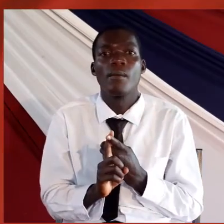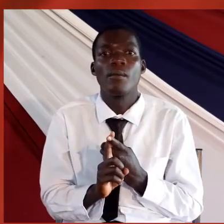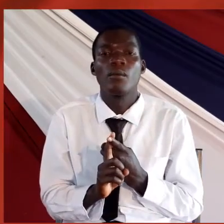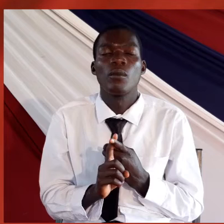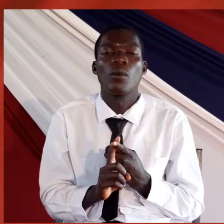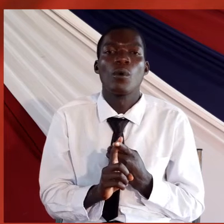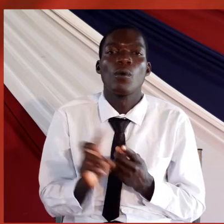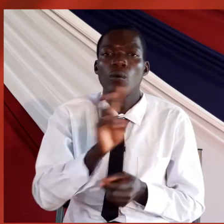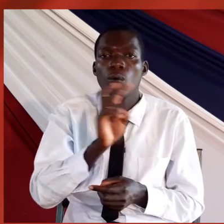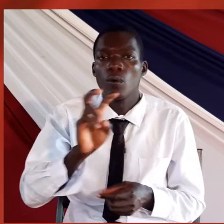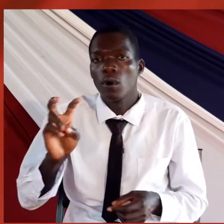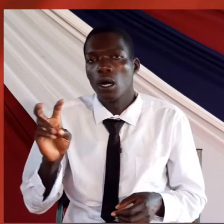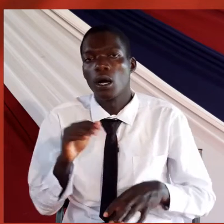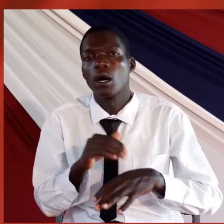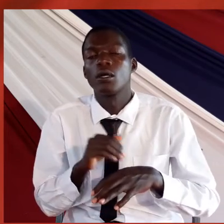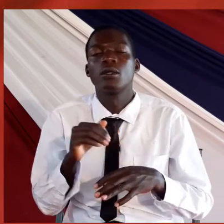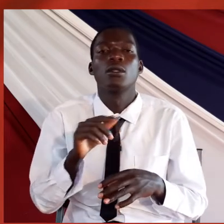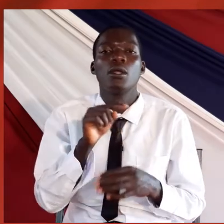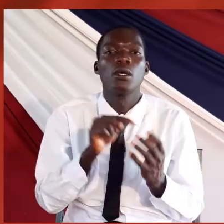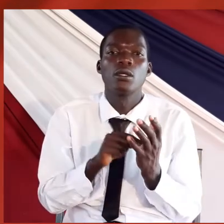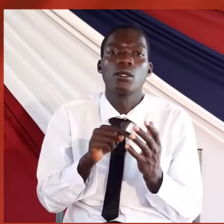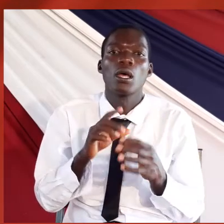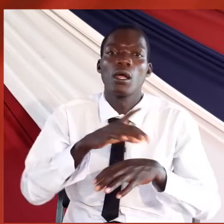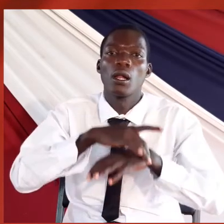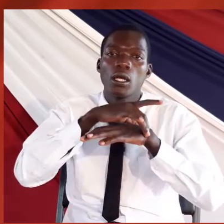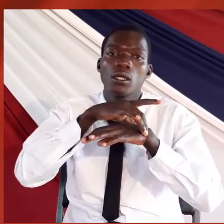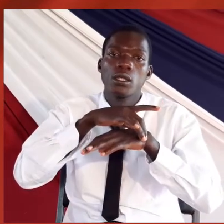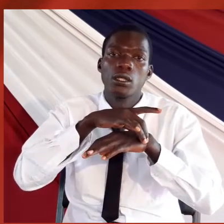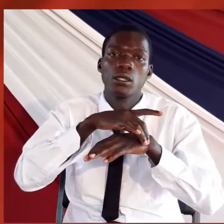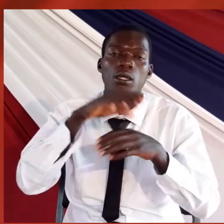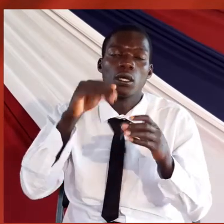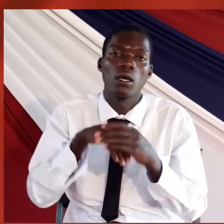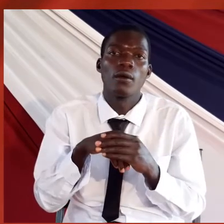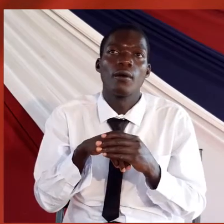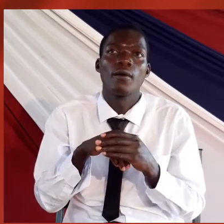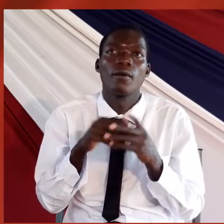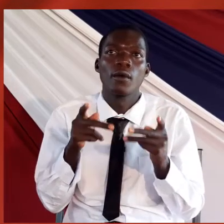when you look at this part, creation in the Scripture,